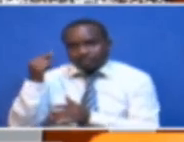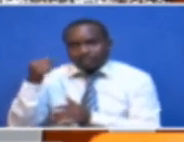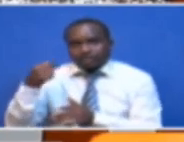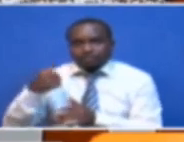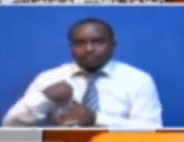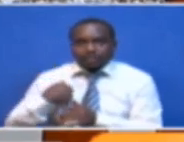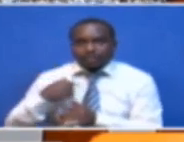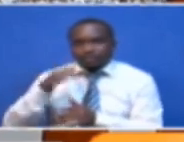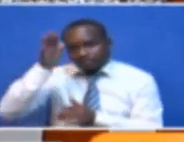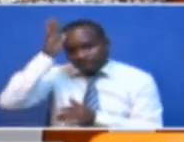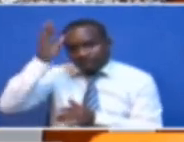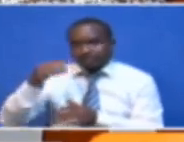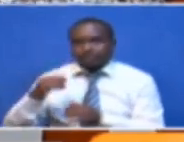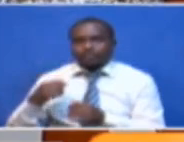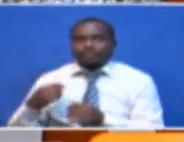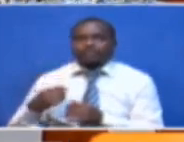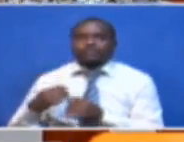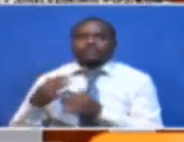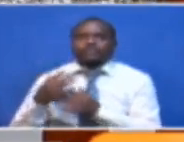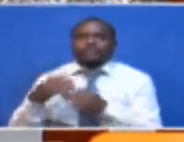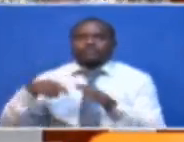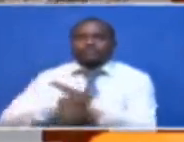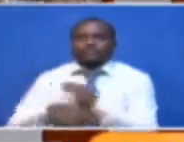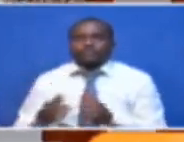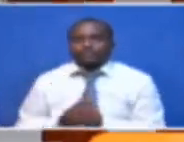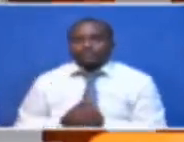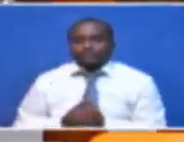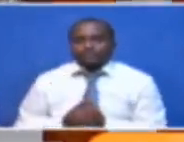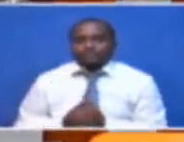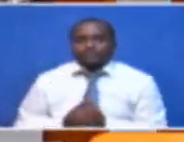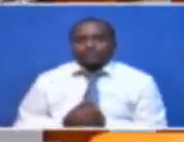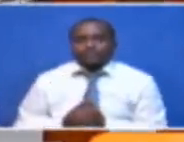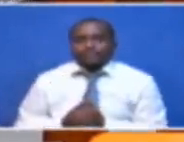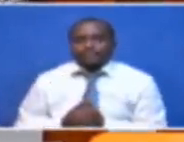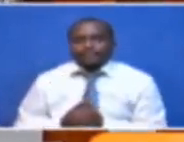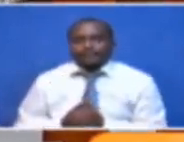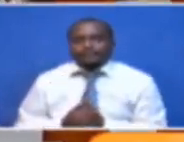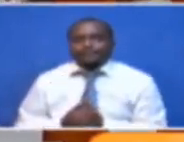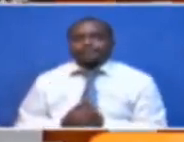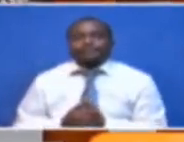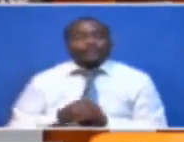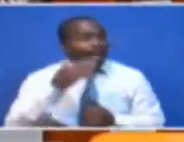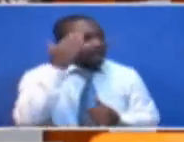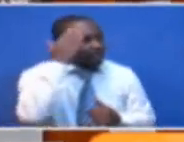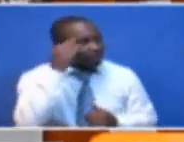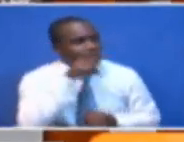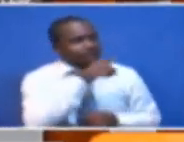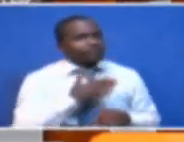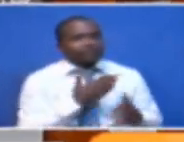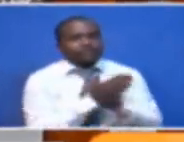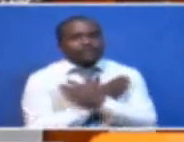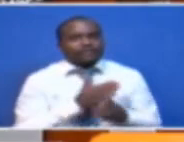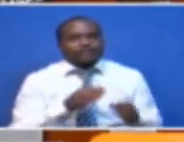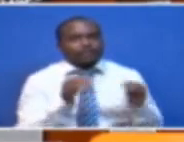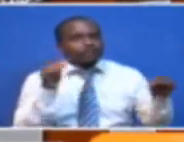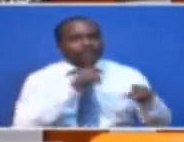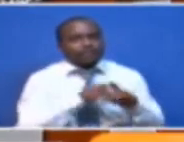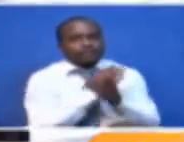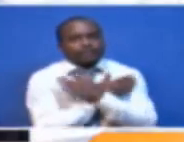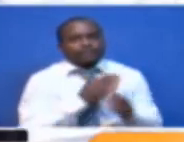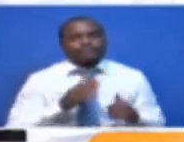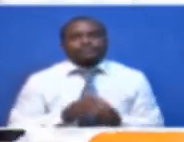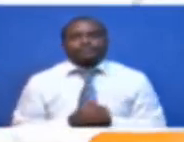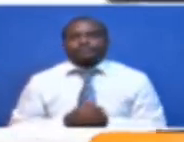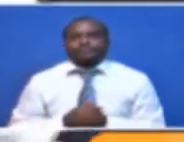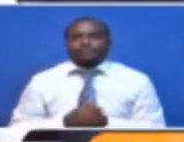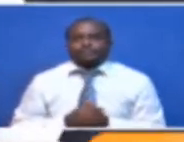Damu. I know Francis. He's my friend. Yes. Yes. Abba Sana. Long, long time friend. Yes. Yeah. Yes. So